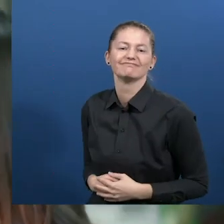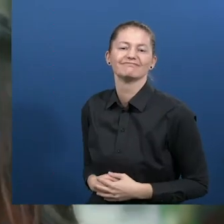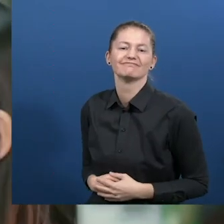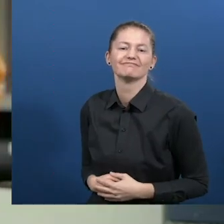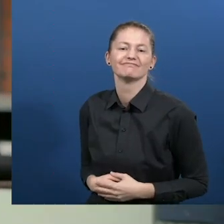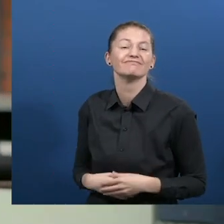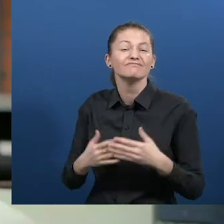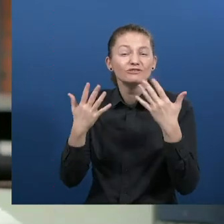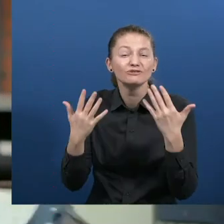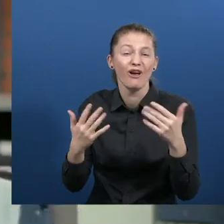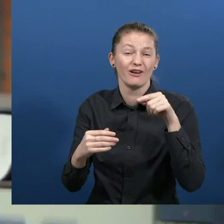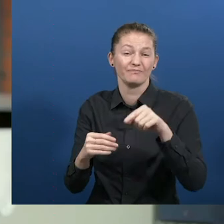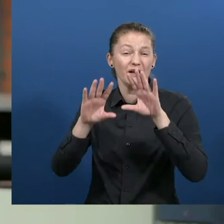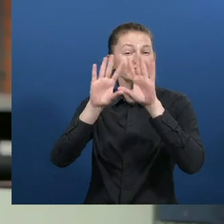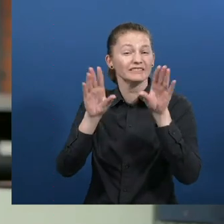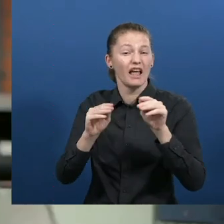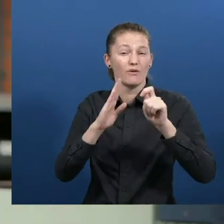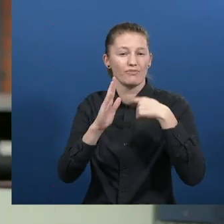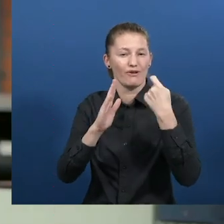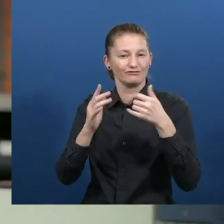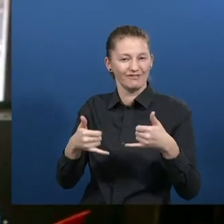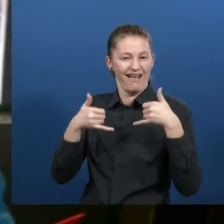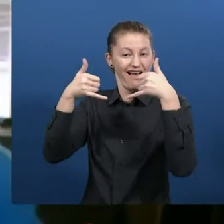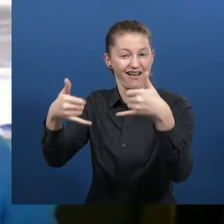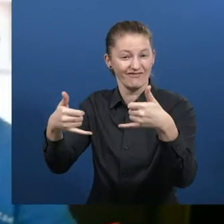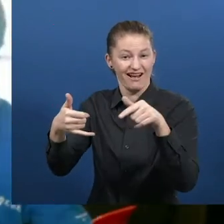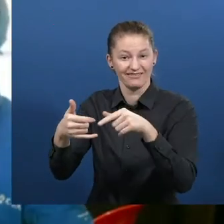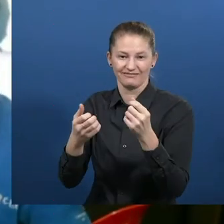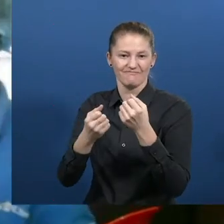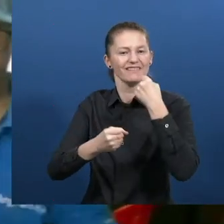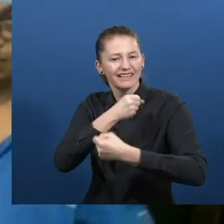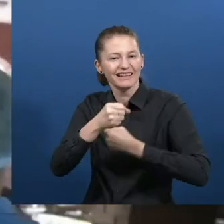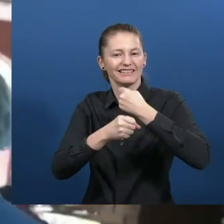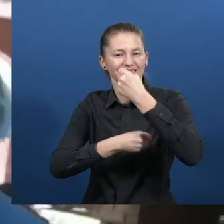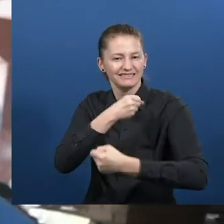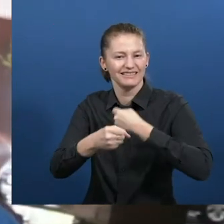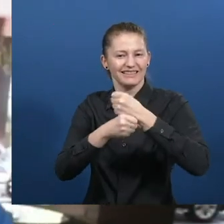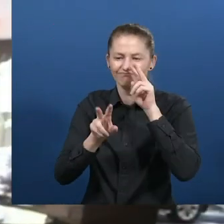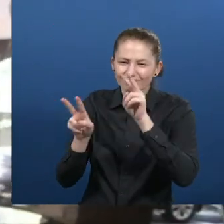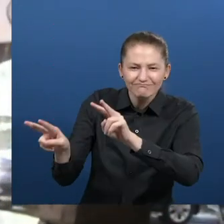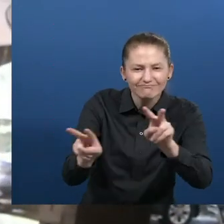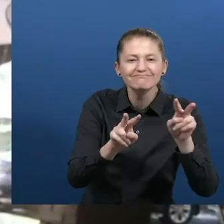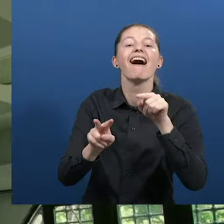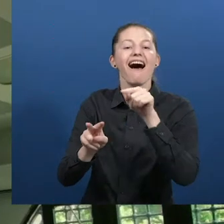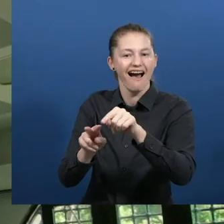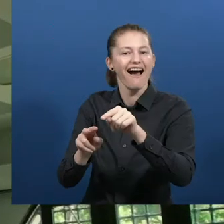Zero Project Award, the most replicable initiatives are selected to participate in this high potential